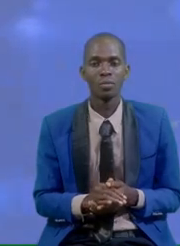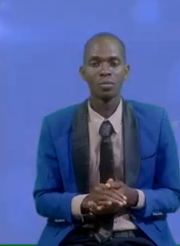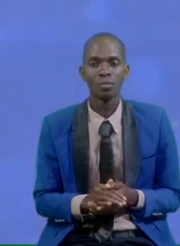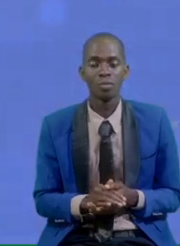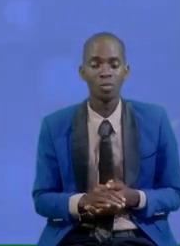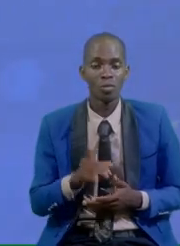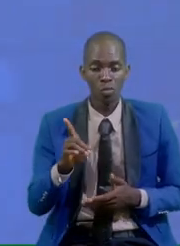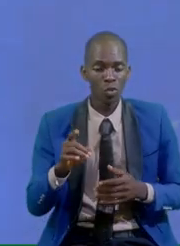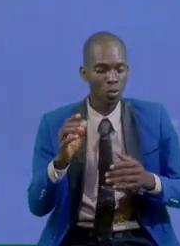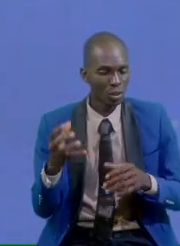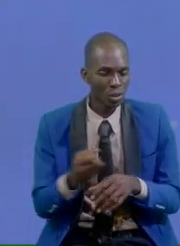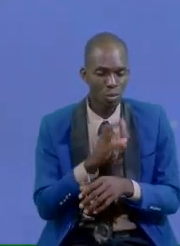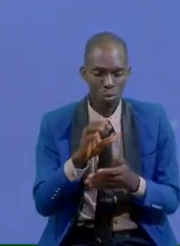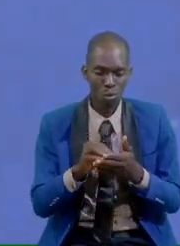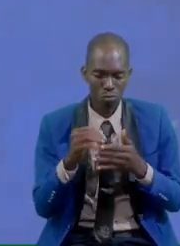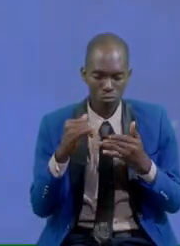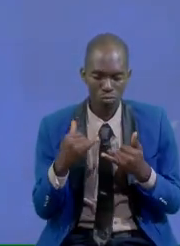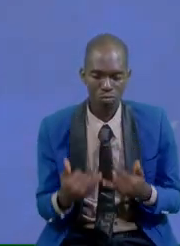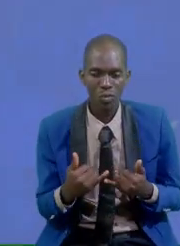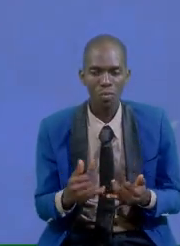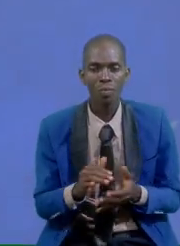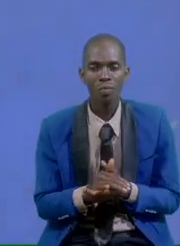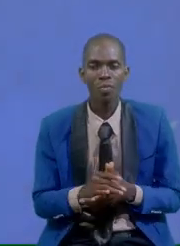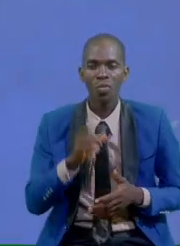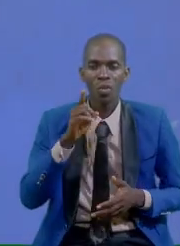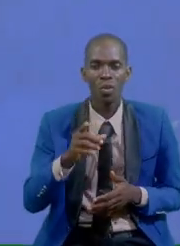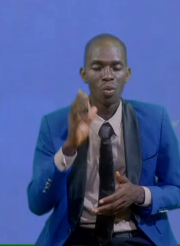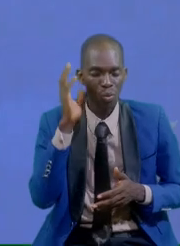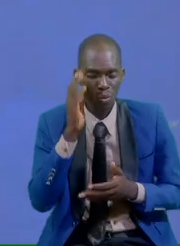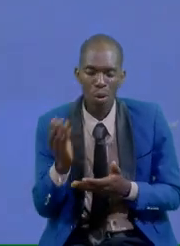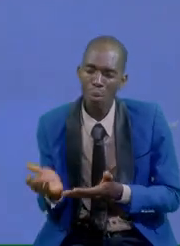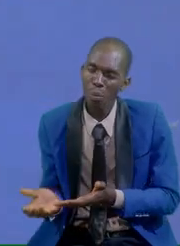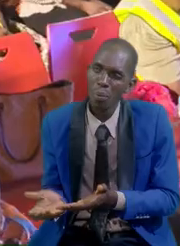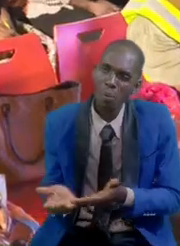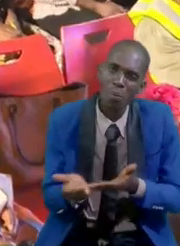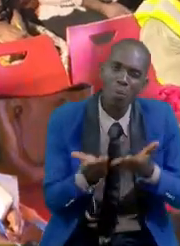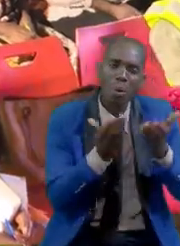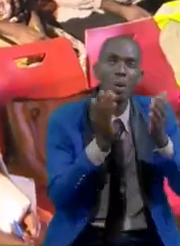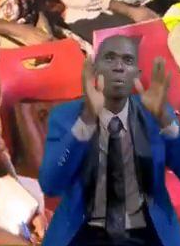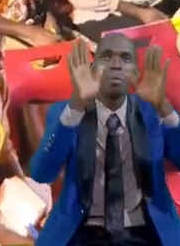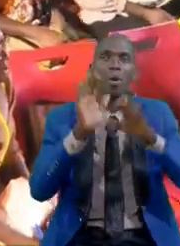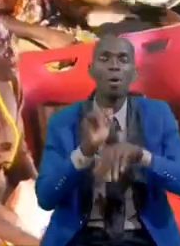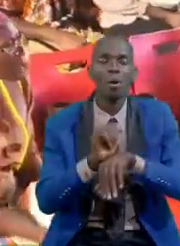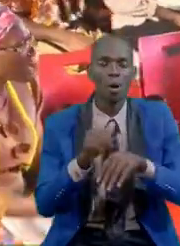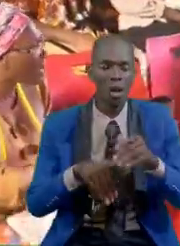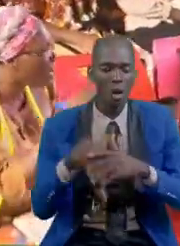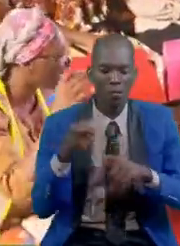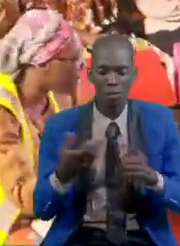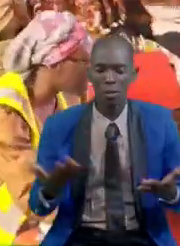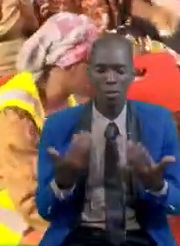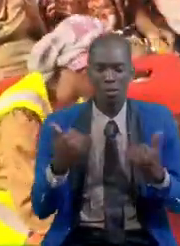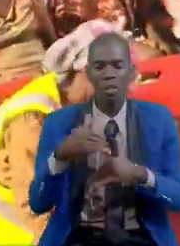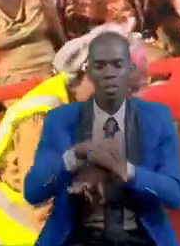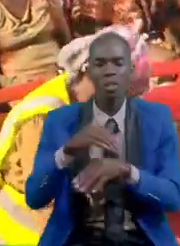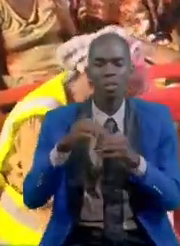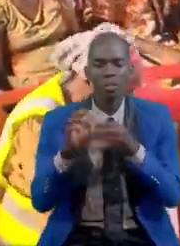Cash and carry. You will carry miracles out of this place tonight in Jesus' name.